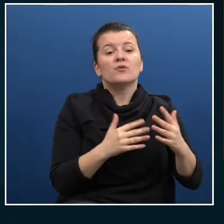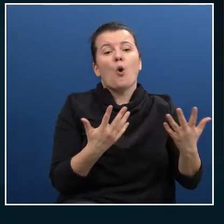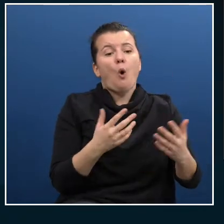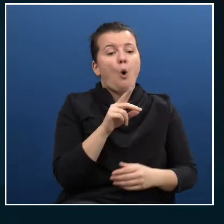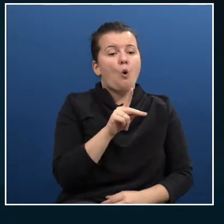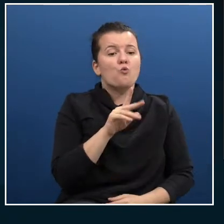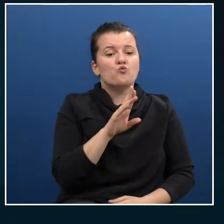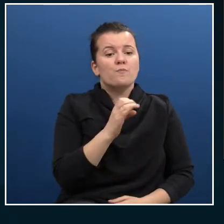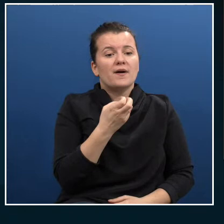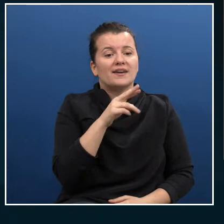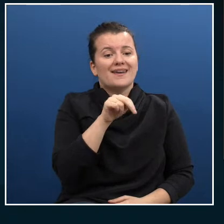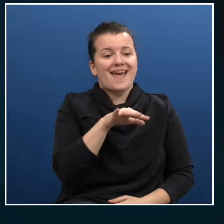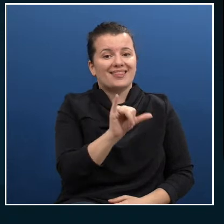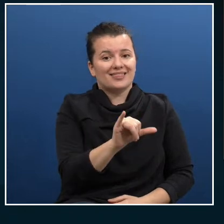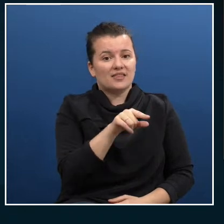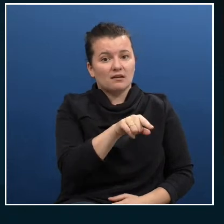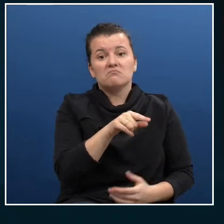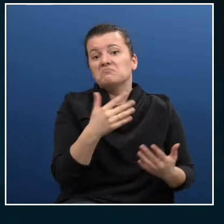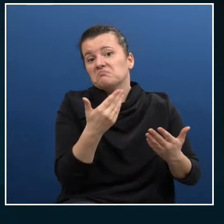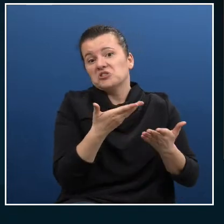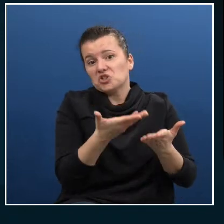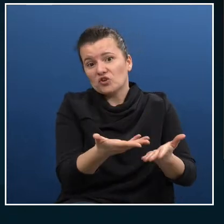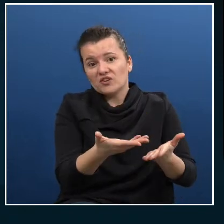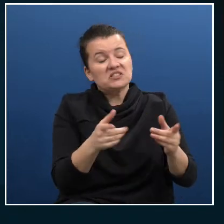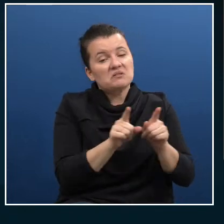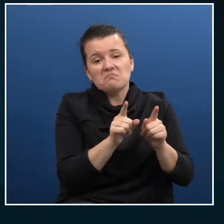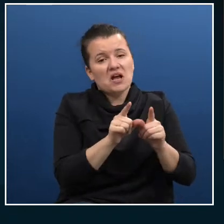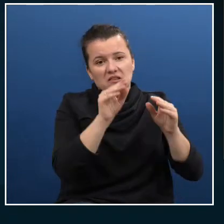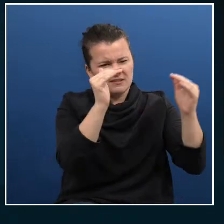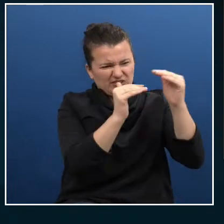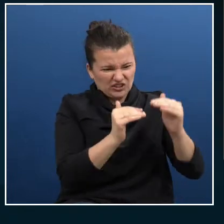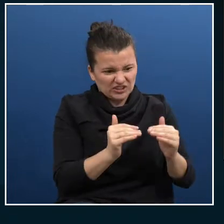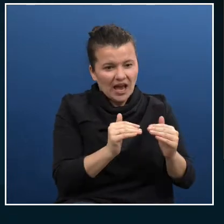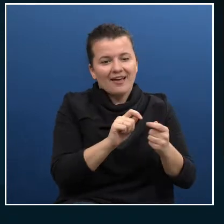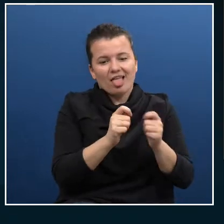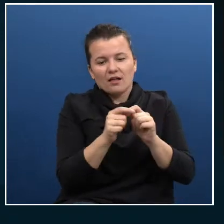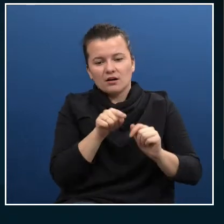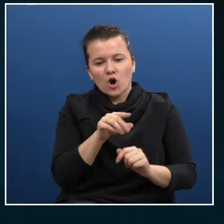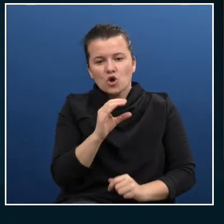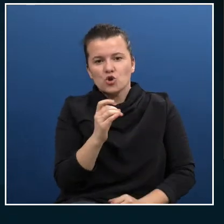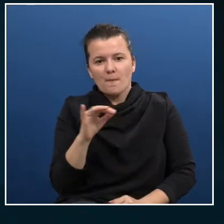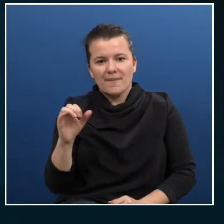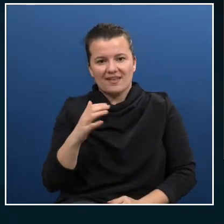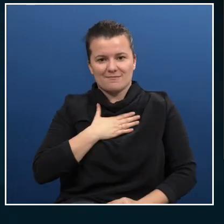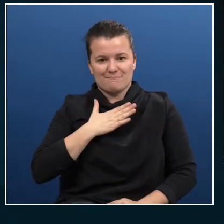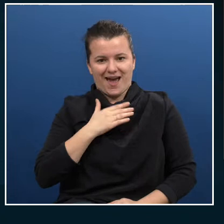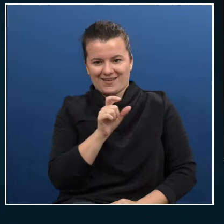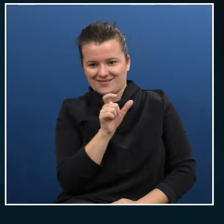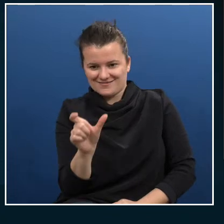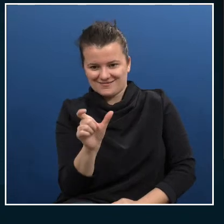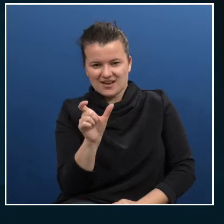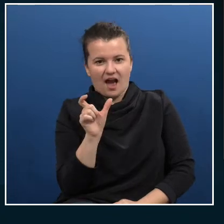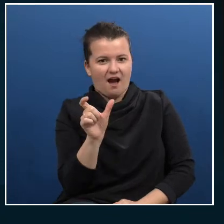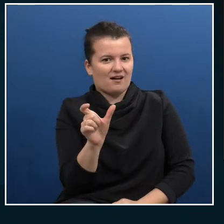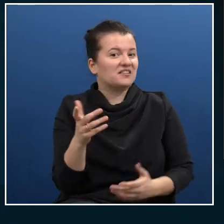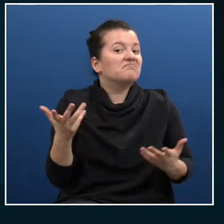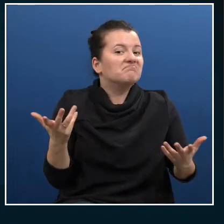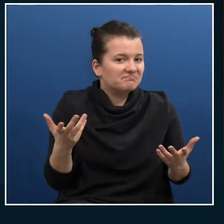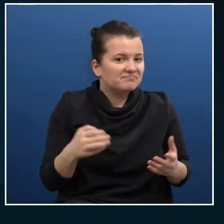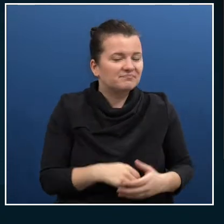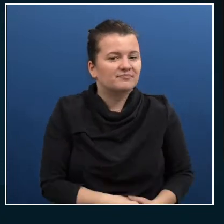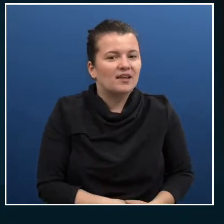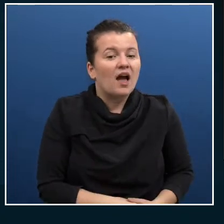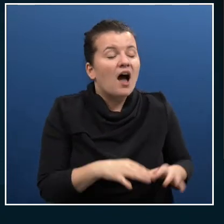services. And the cool part about the templates is that you can easily